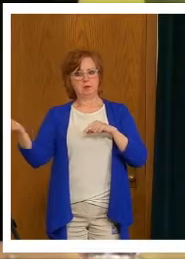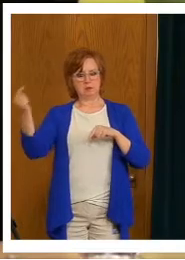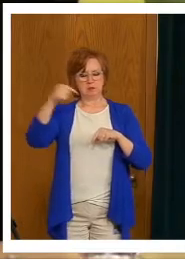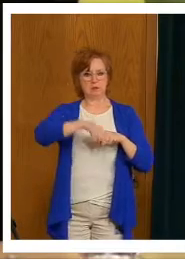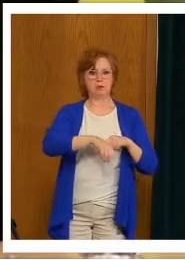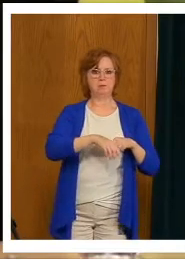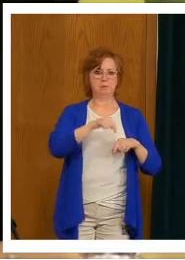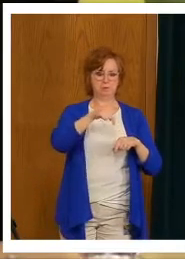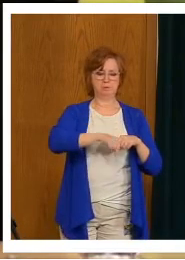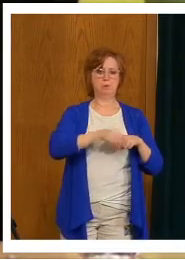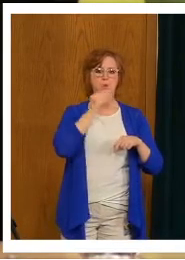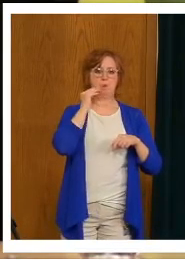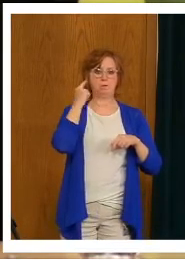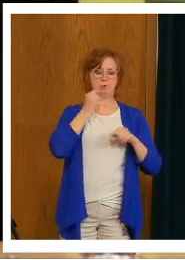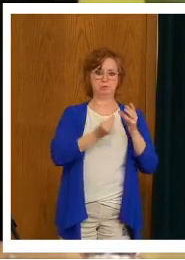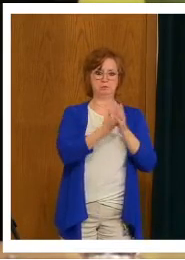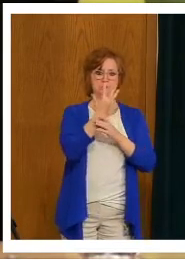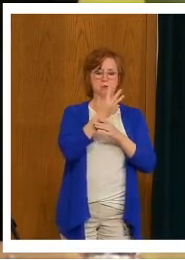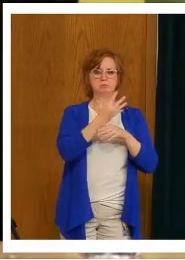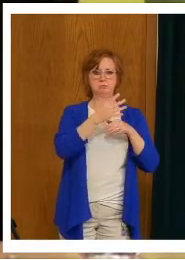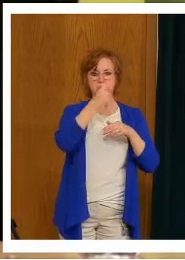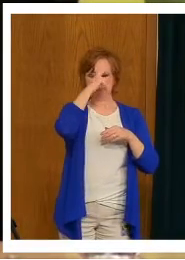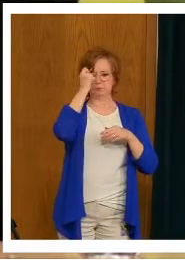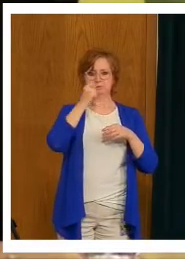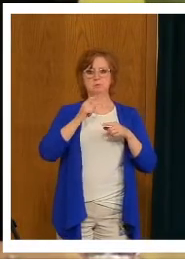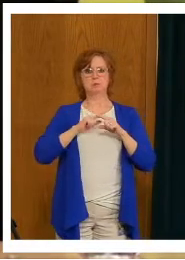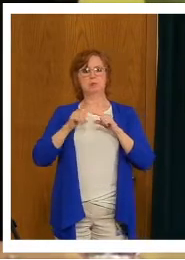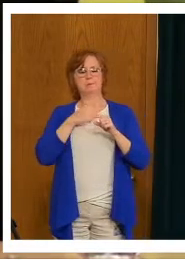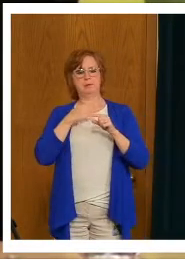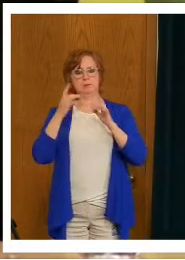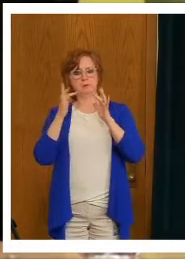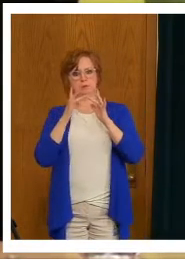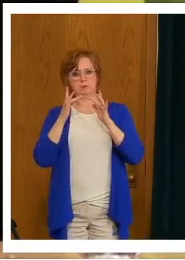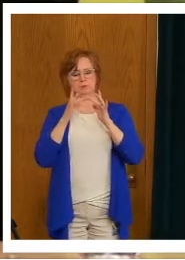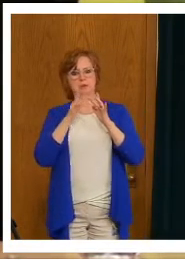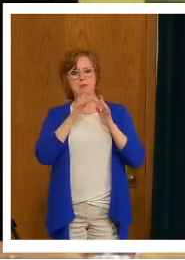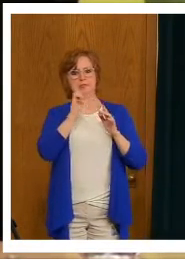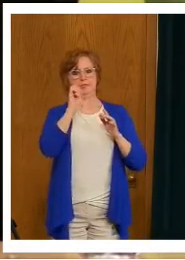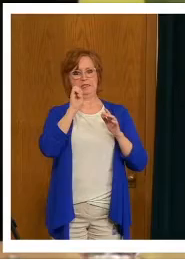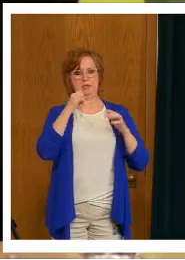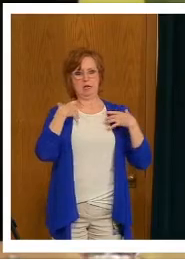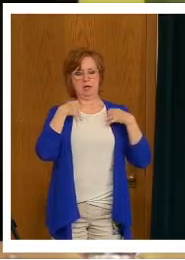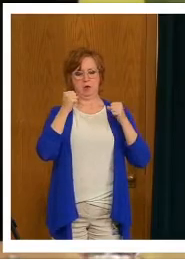opportunity and provide them with your vaccination information. So one, it's part of your